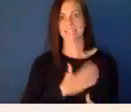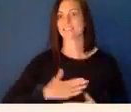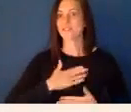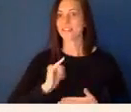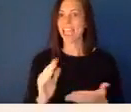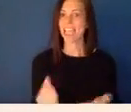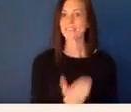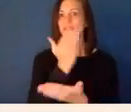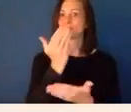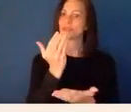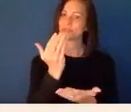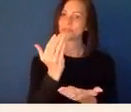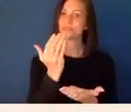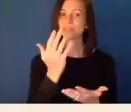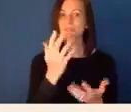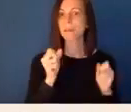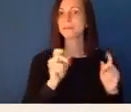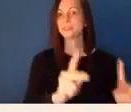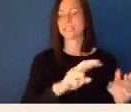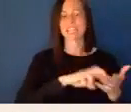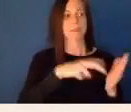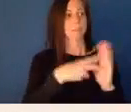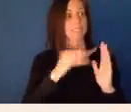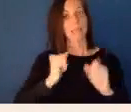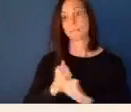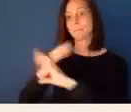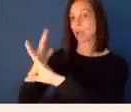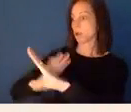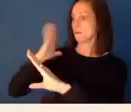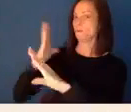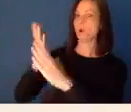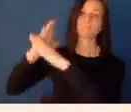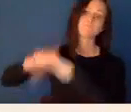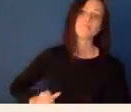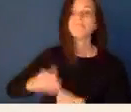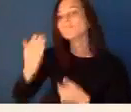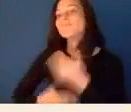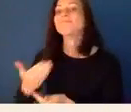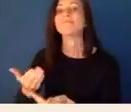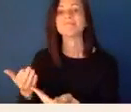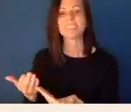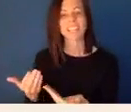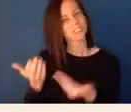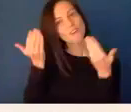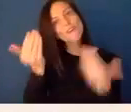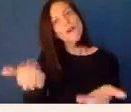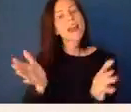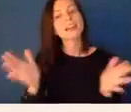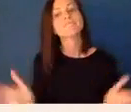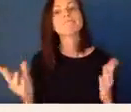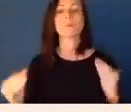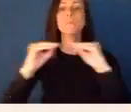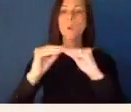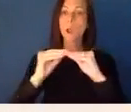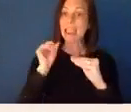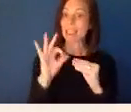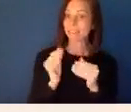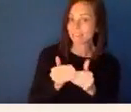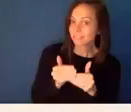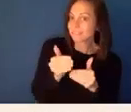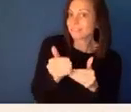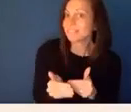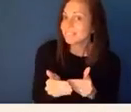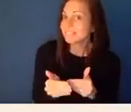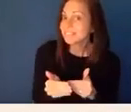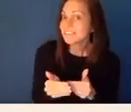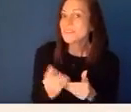set from before. And so I just always encourage you to just push a little bit harder, even if it's a one step closer, one more ramp,